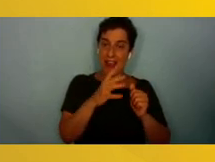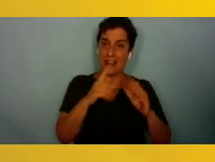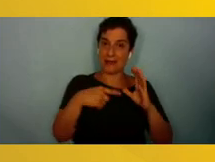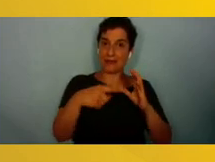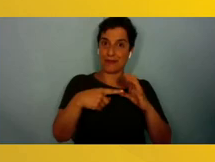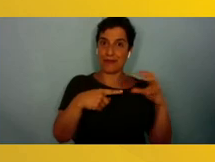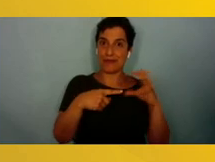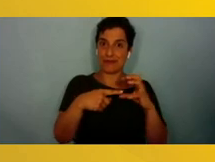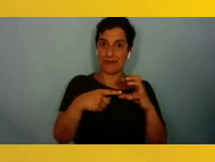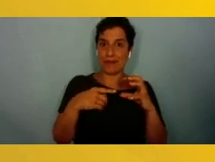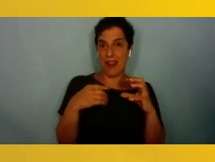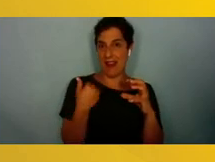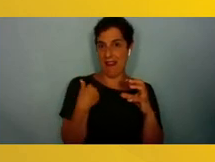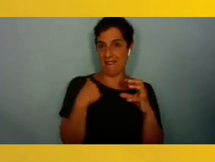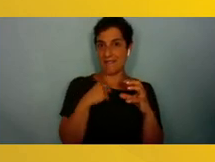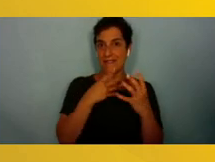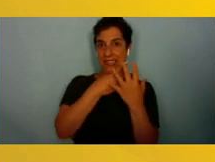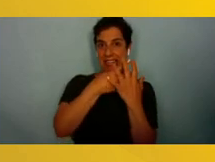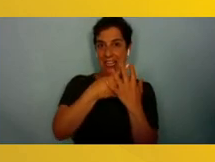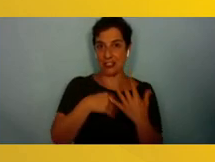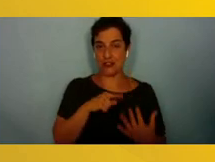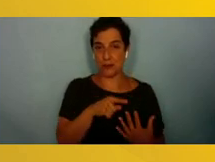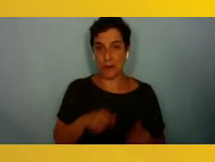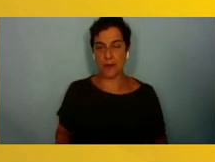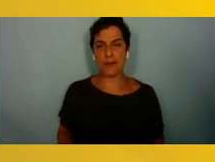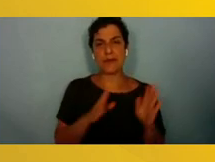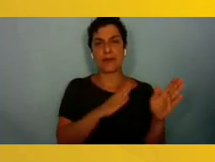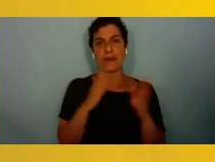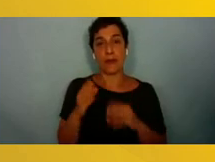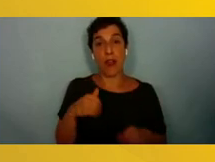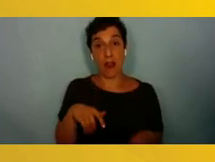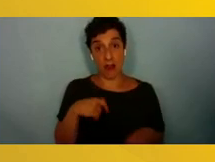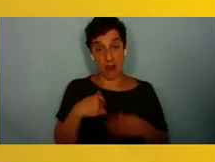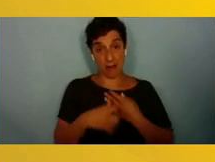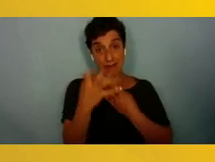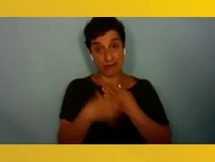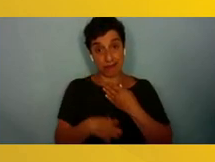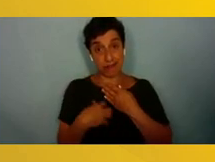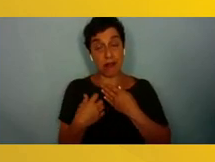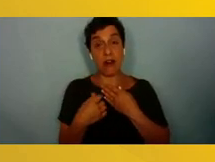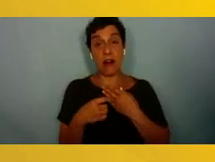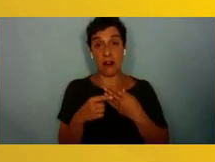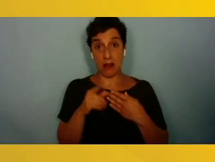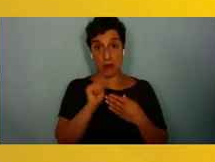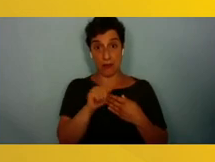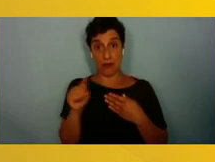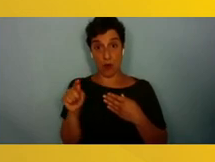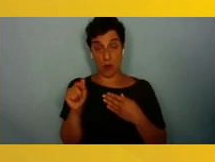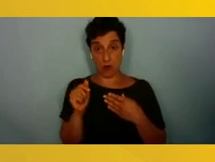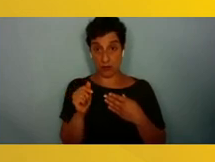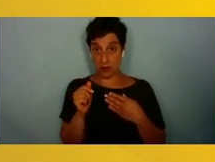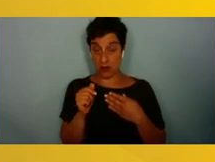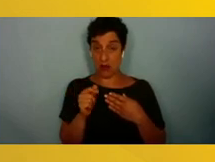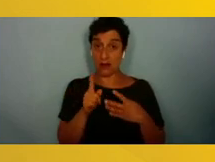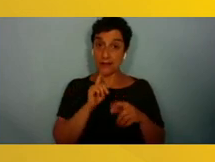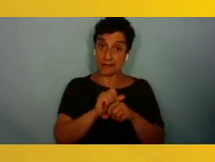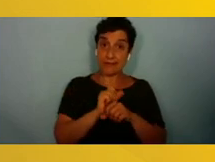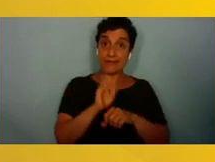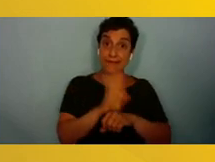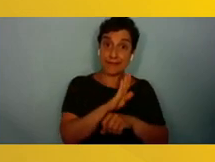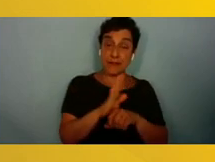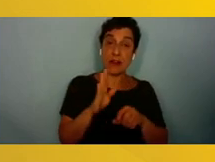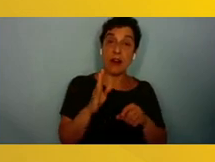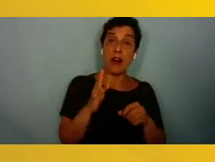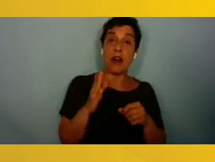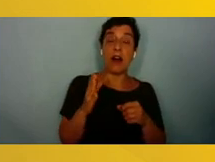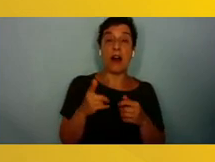Another question is, do you know if the injury shown in the initial set of images are from commercial fishing or recreational